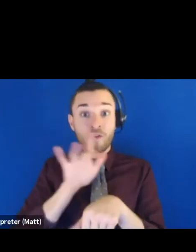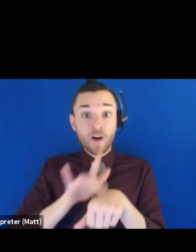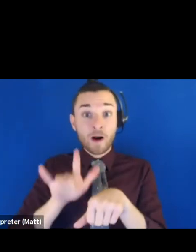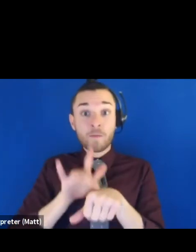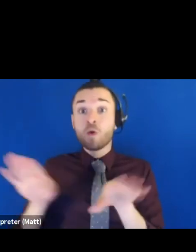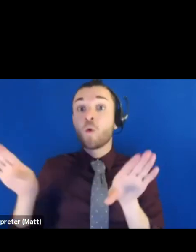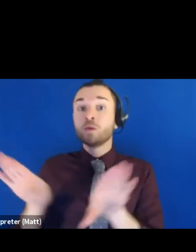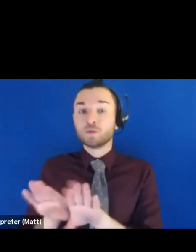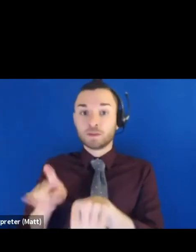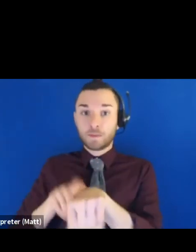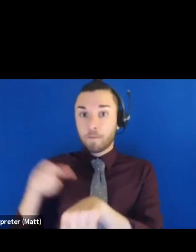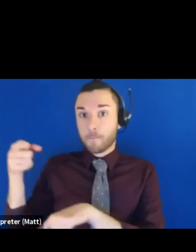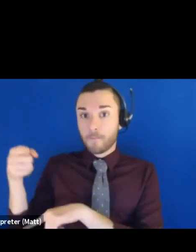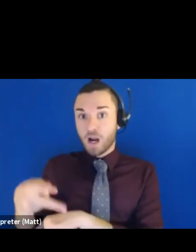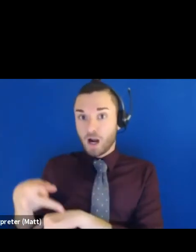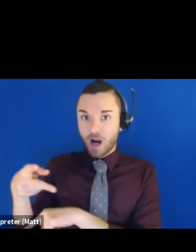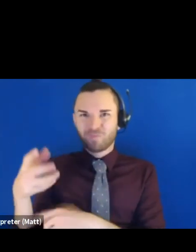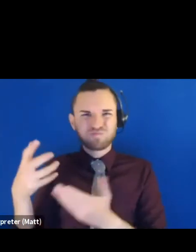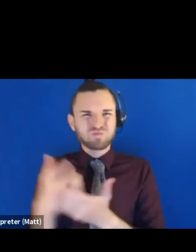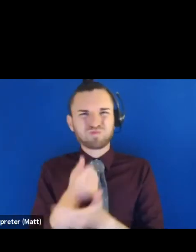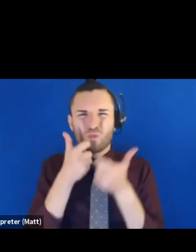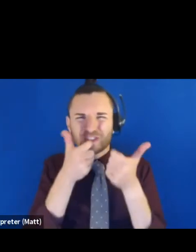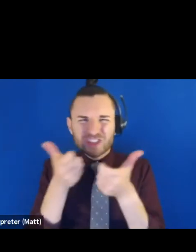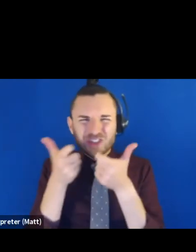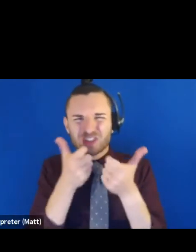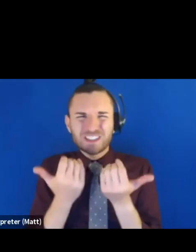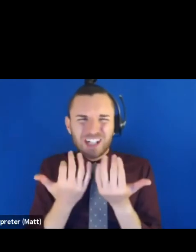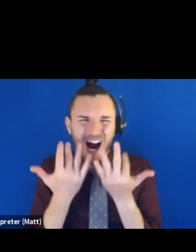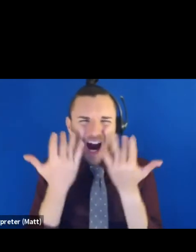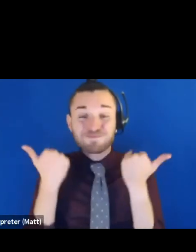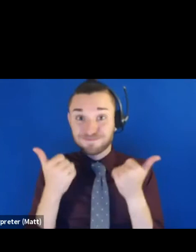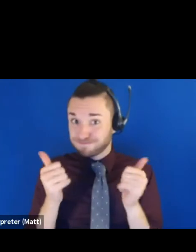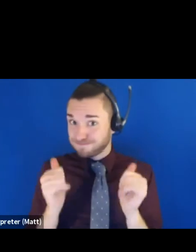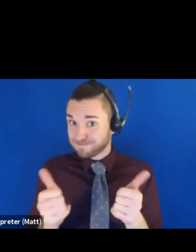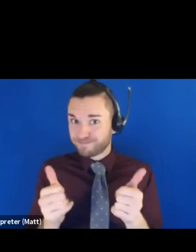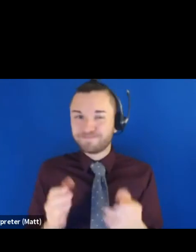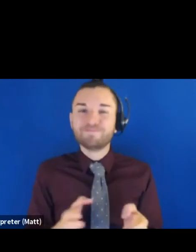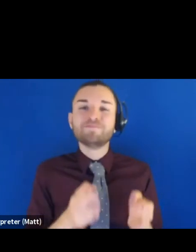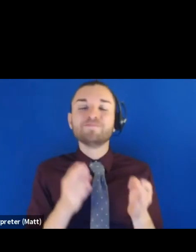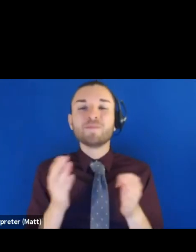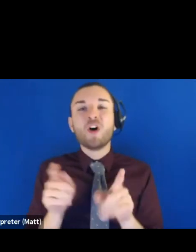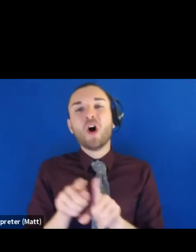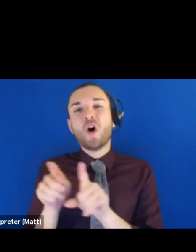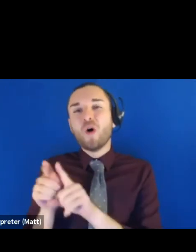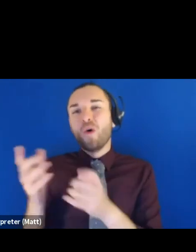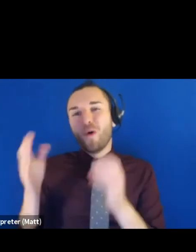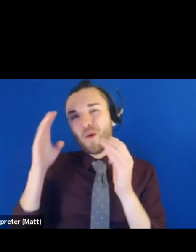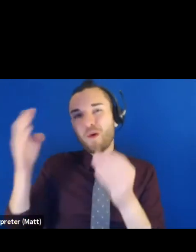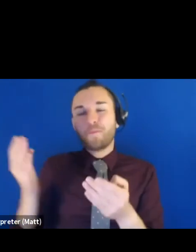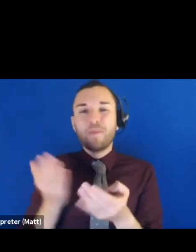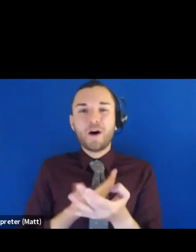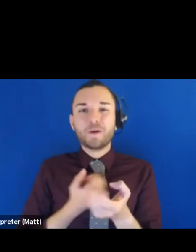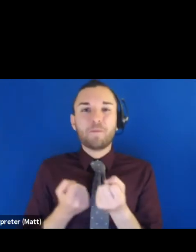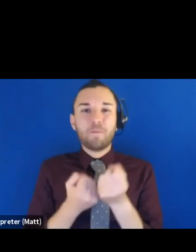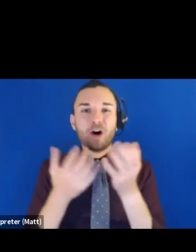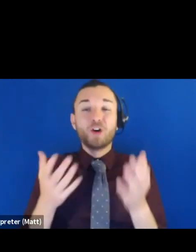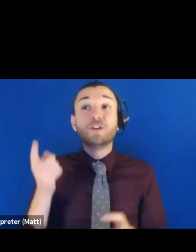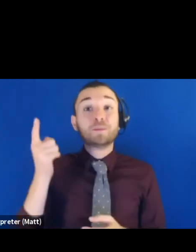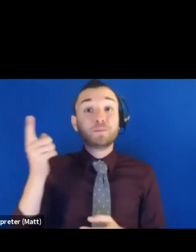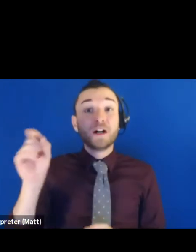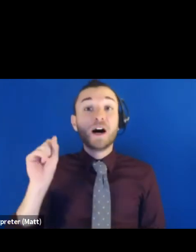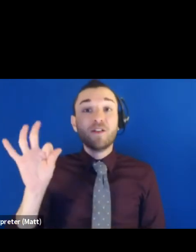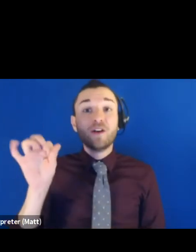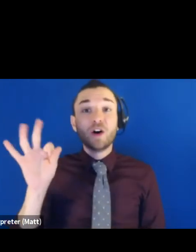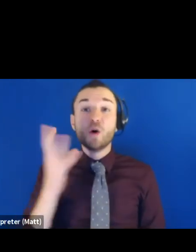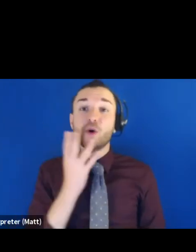room. Before we start, I'd like to thank the sponsors of today's program, the San Francisco Jewish Women's Fund,